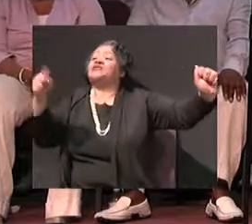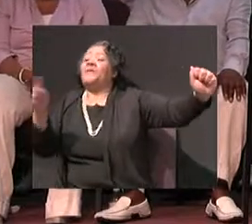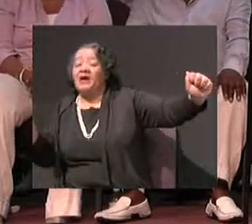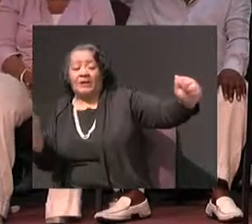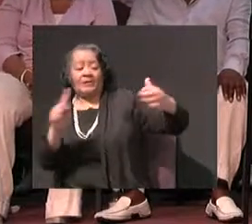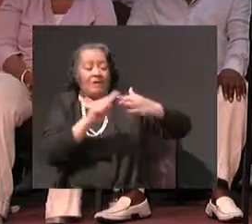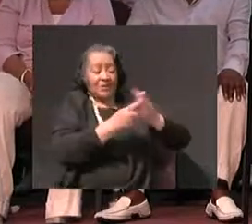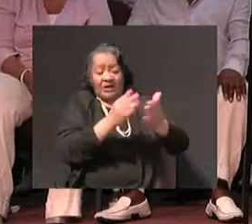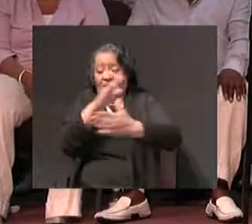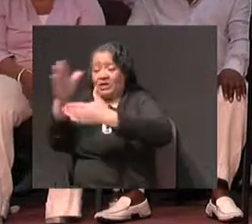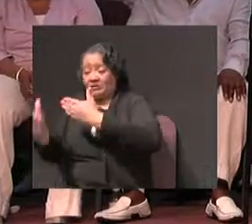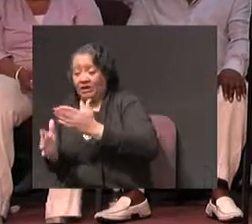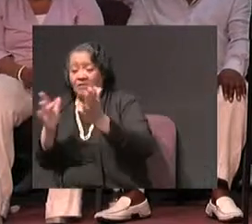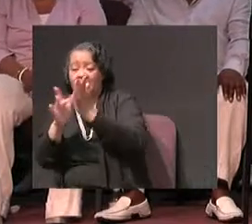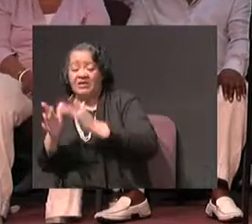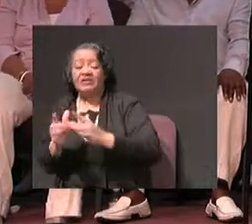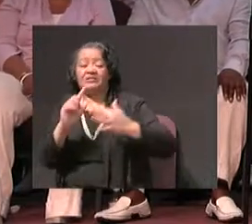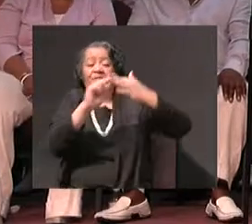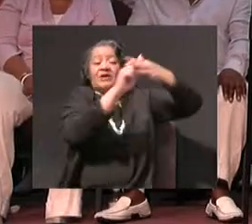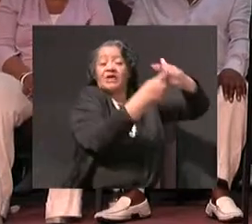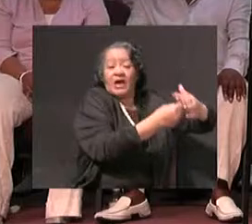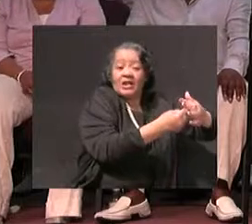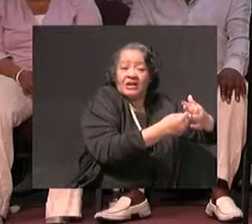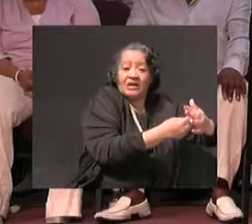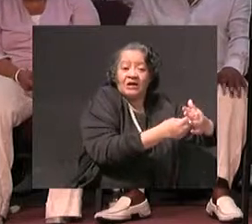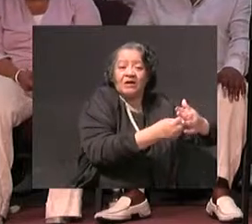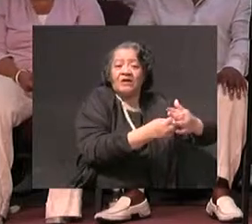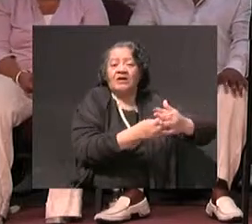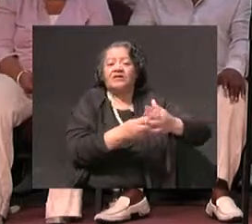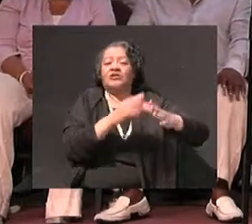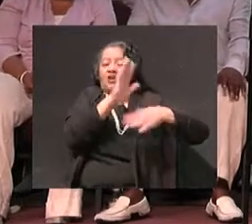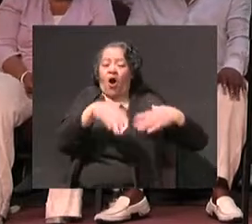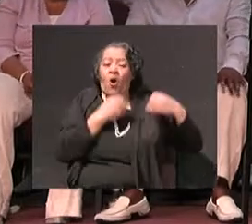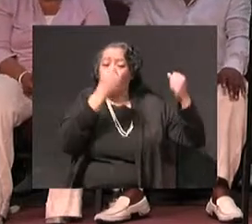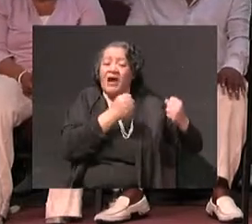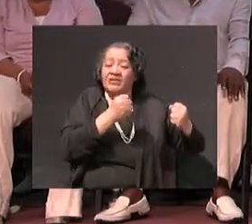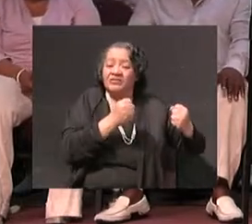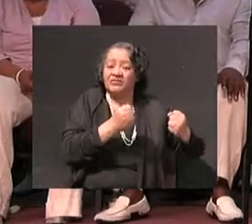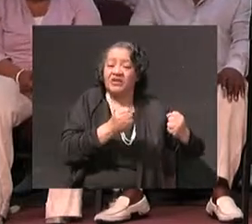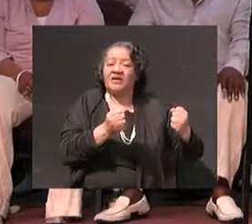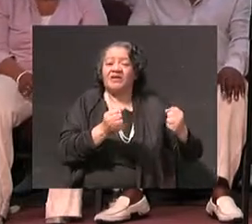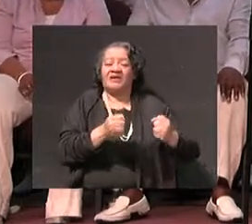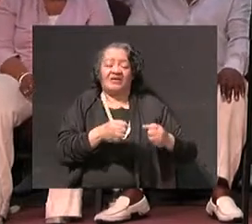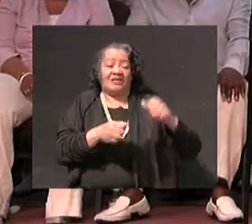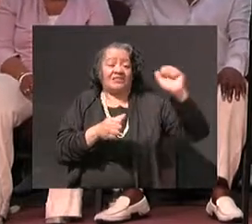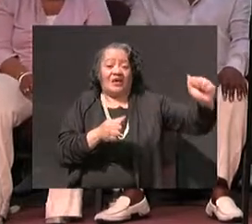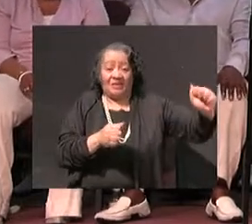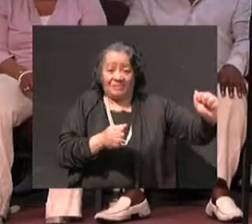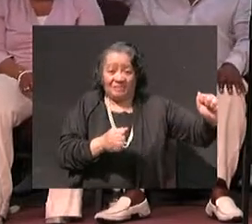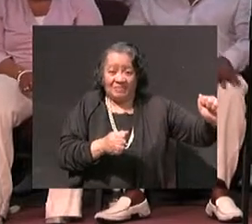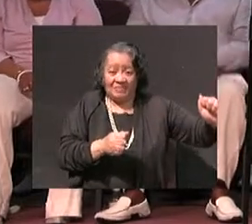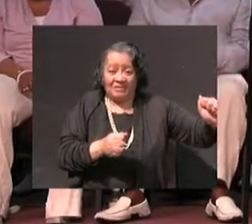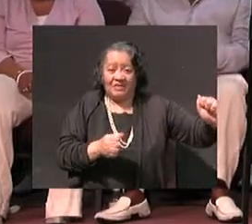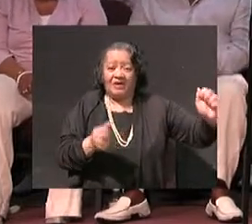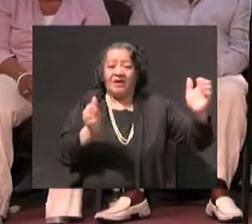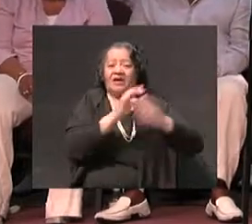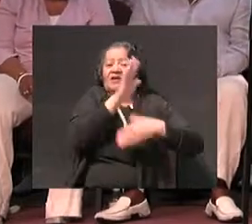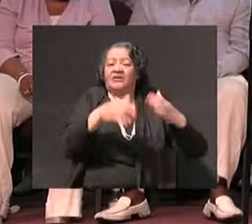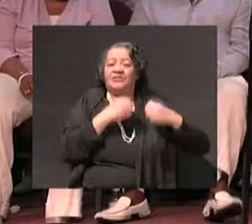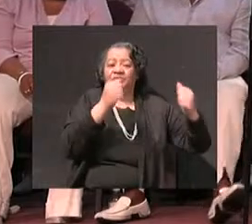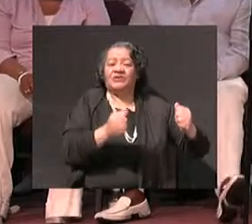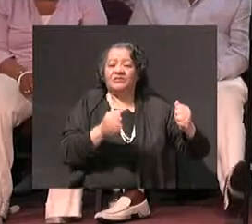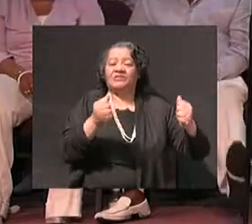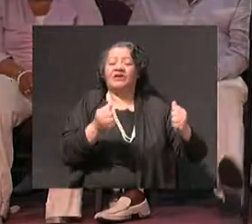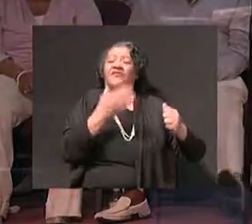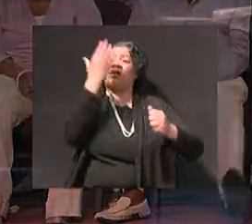Omega. He's Alpha. He's almighty. That's A. He's almighty.